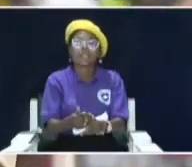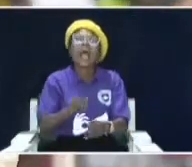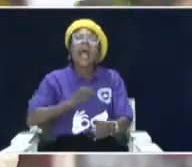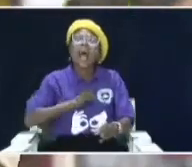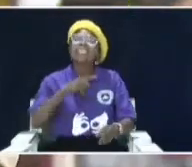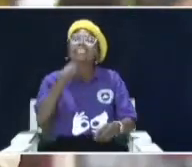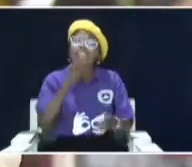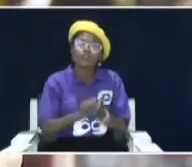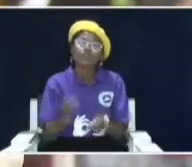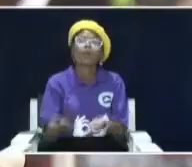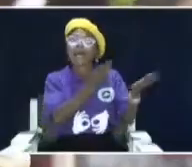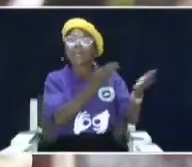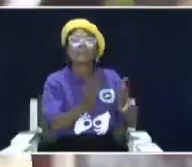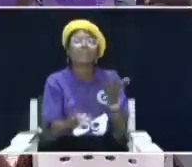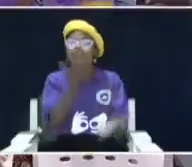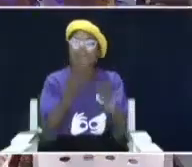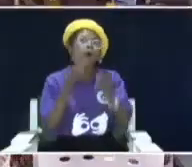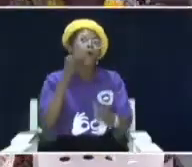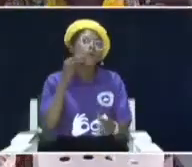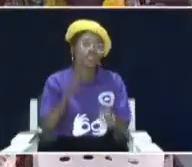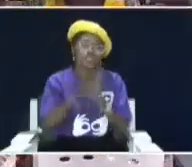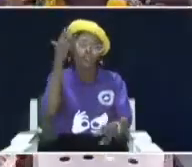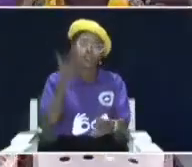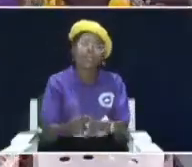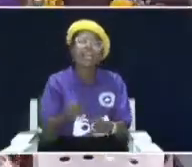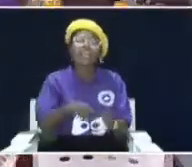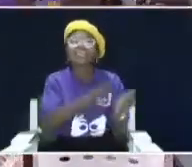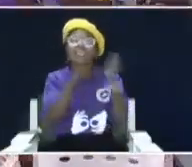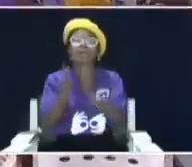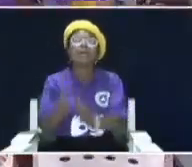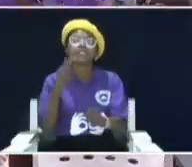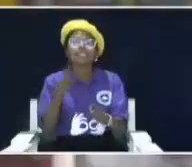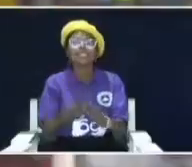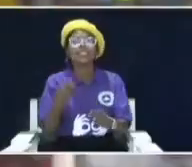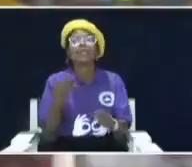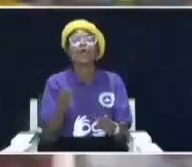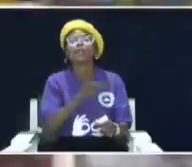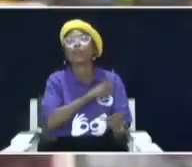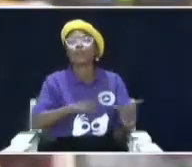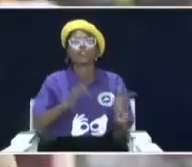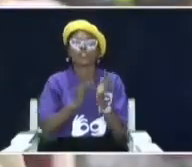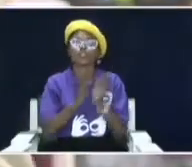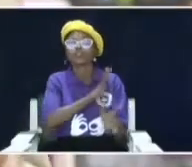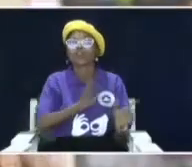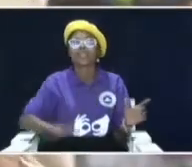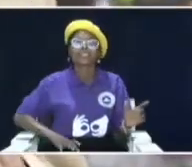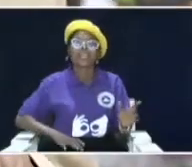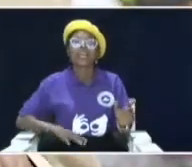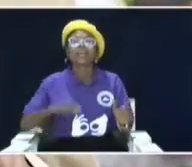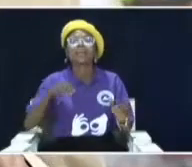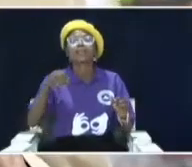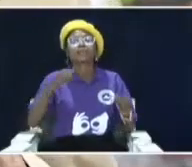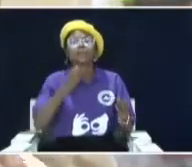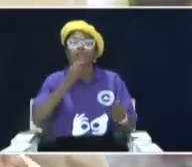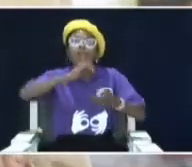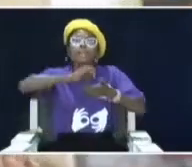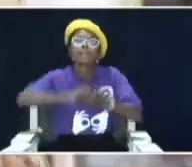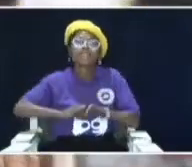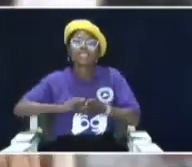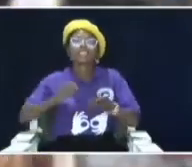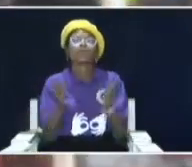are going home carrying fire in the mighty name of the Lord Jesus Christ, in partnership with